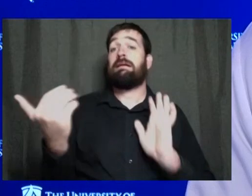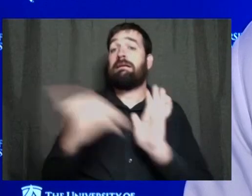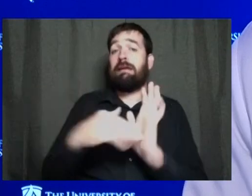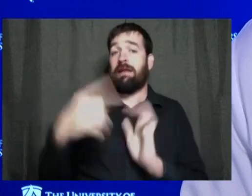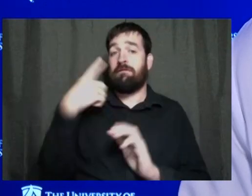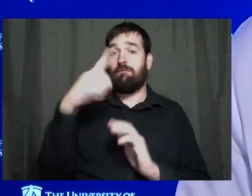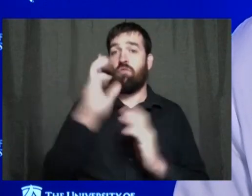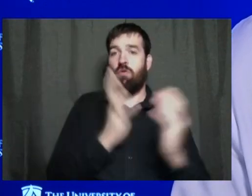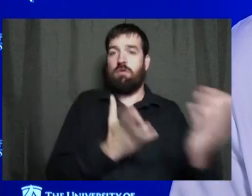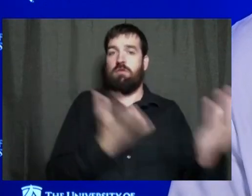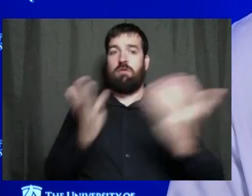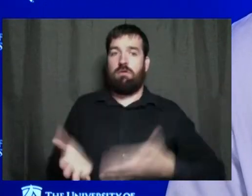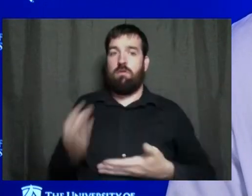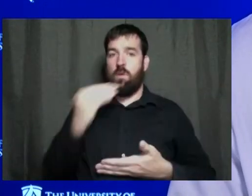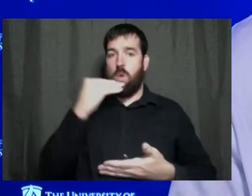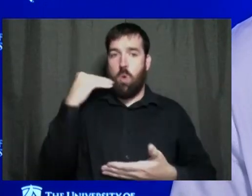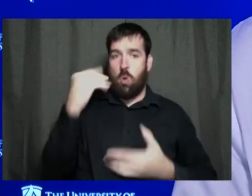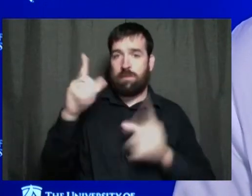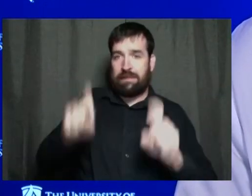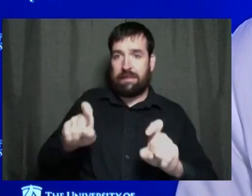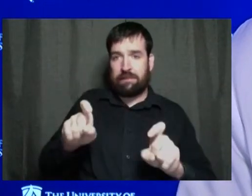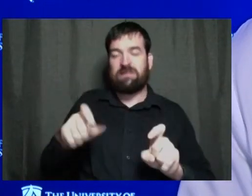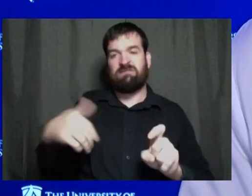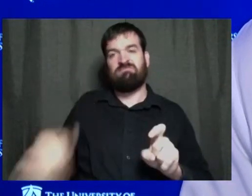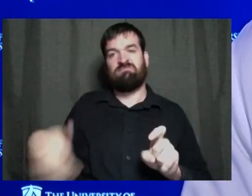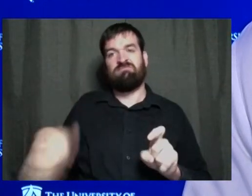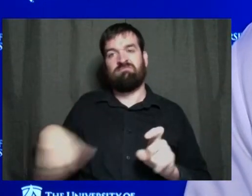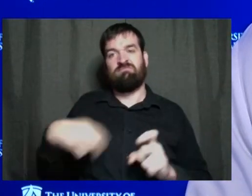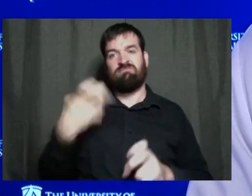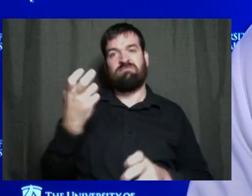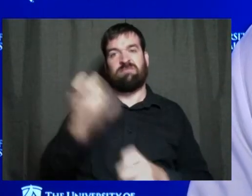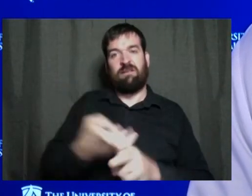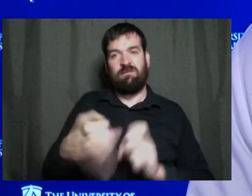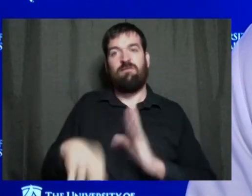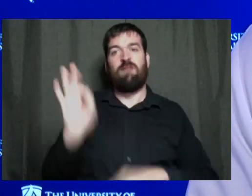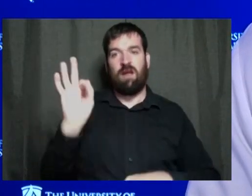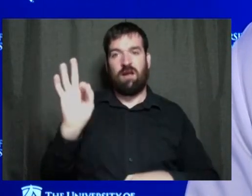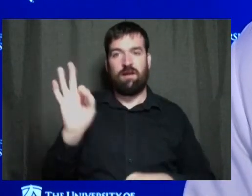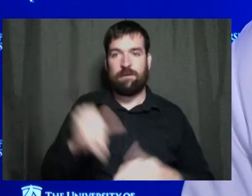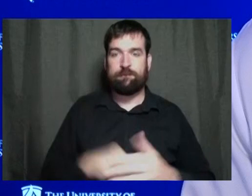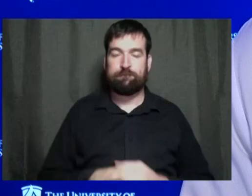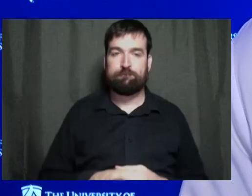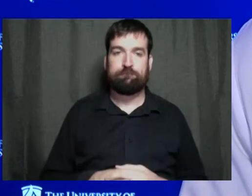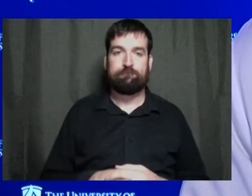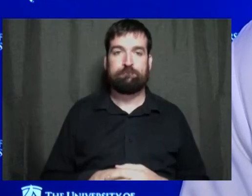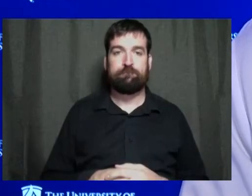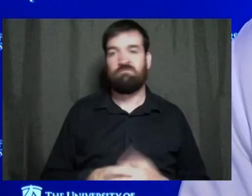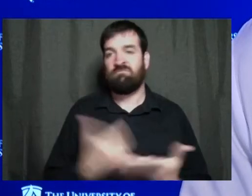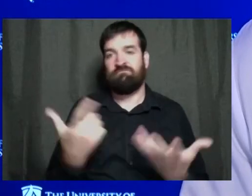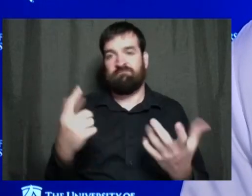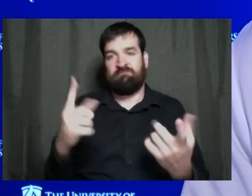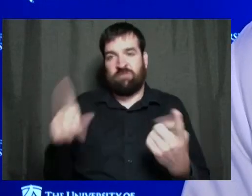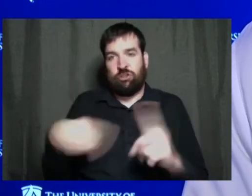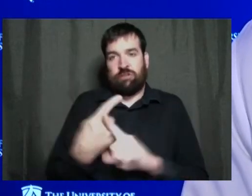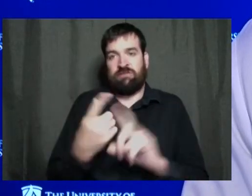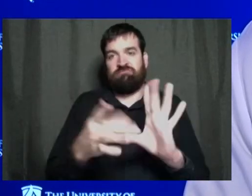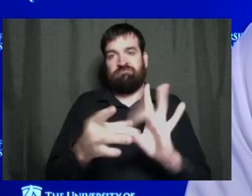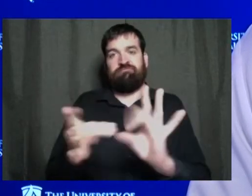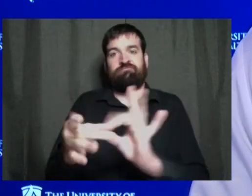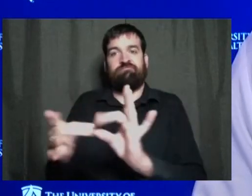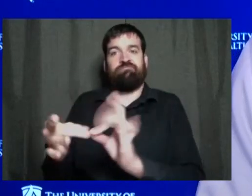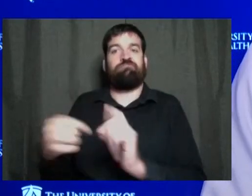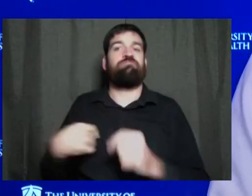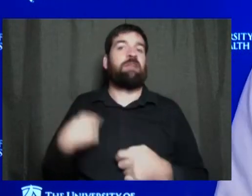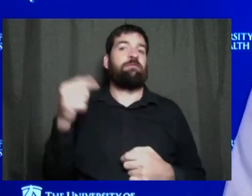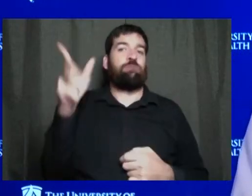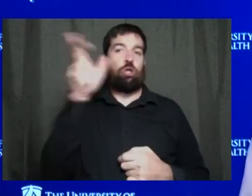I think it is very difficult to find those around the city. Again, this is just anecdotes from what I've heard.